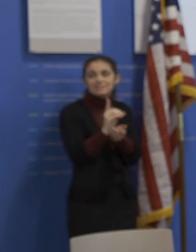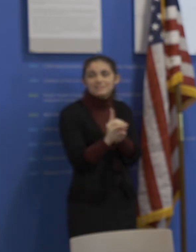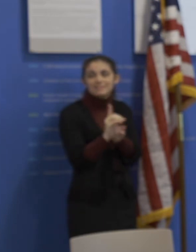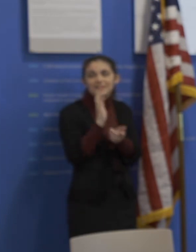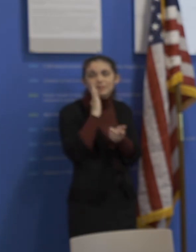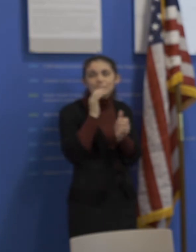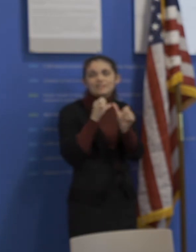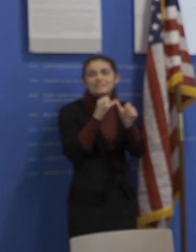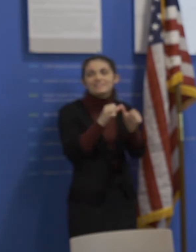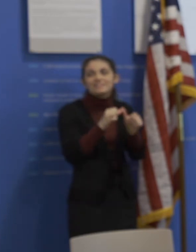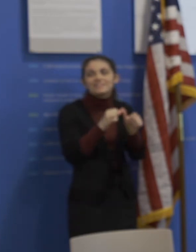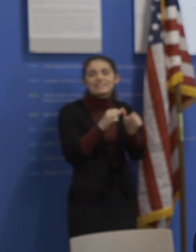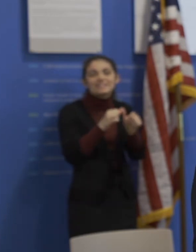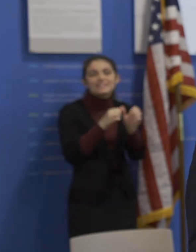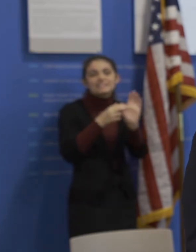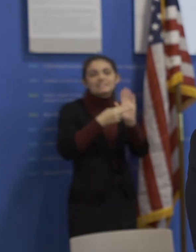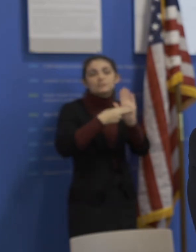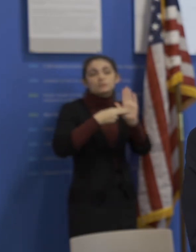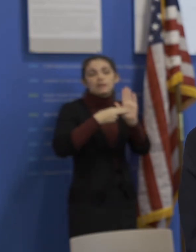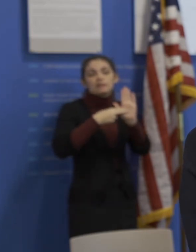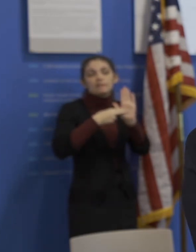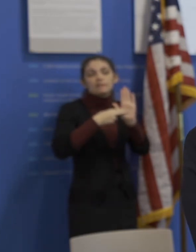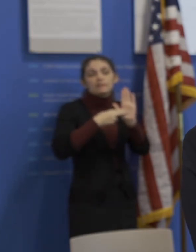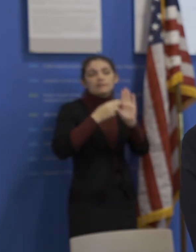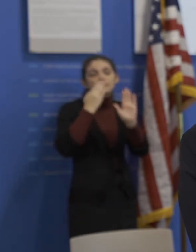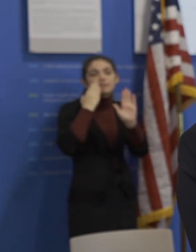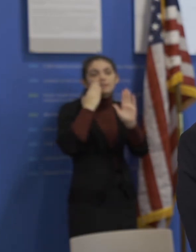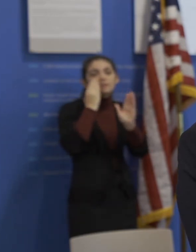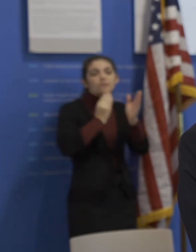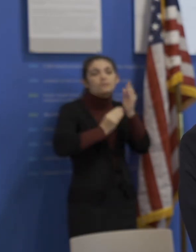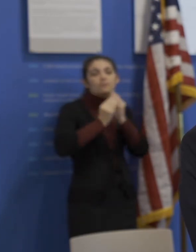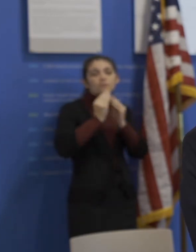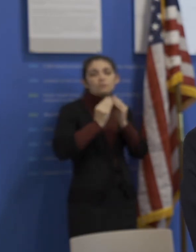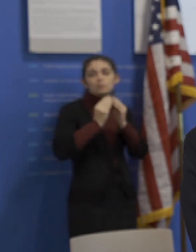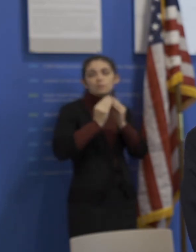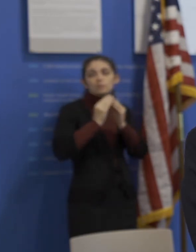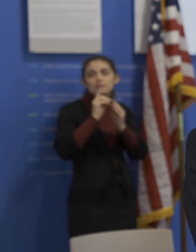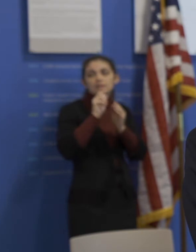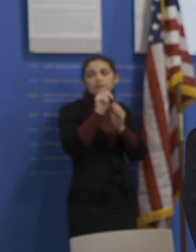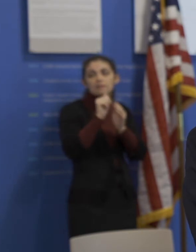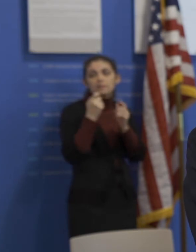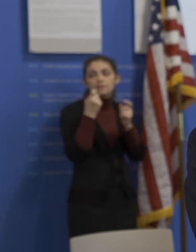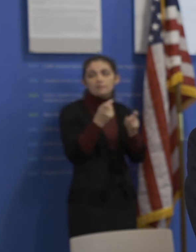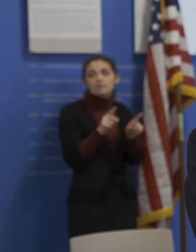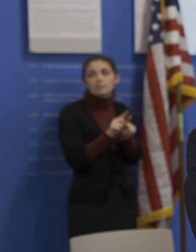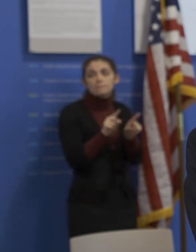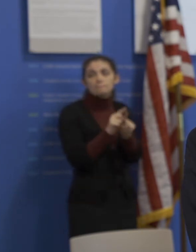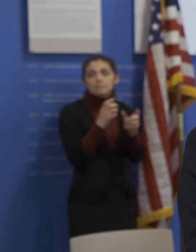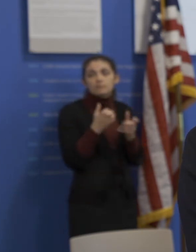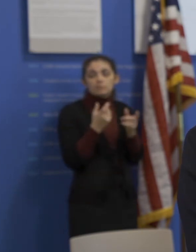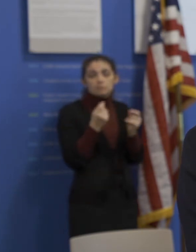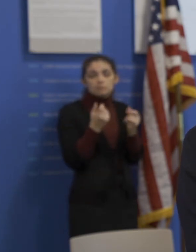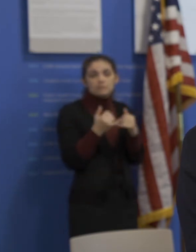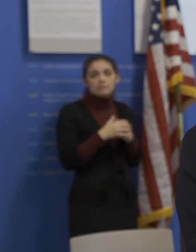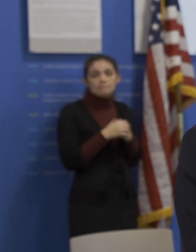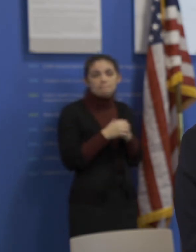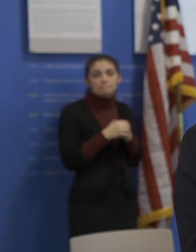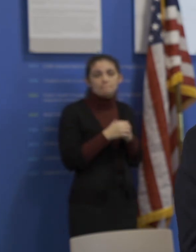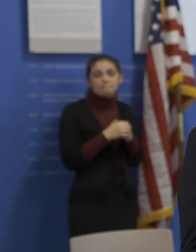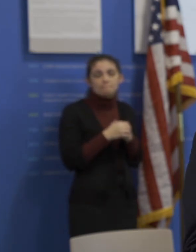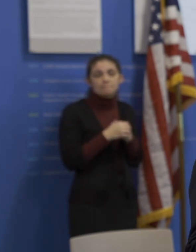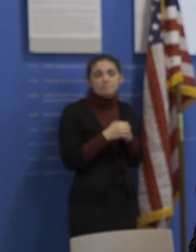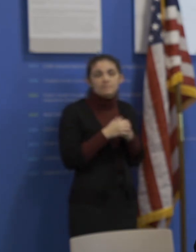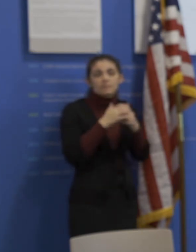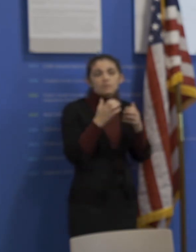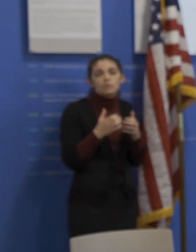his title as Dr. Stacklin because he's close. You may know him from the flu data that we present. And so what we want to do today is